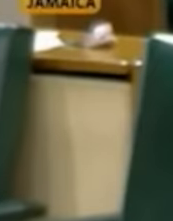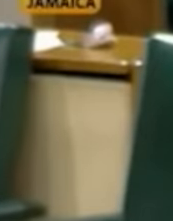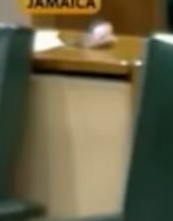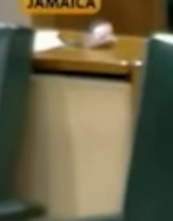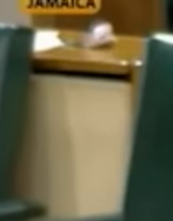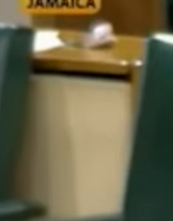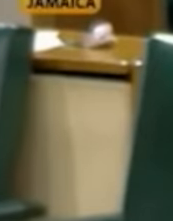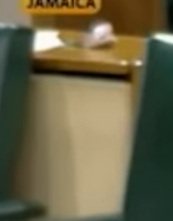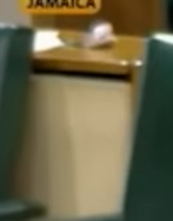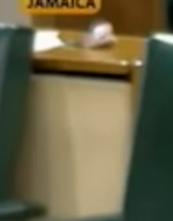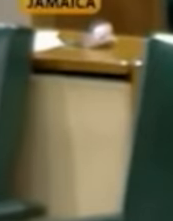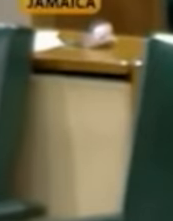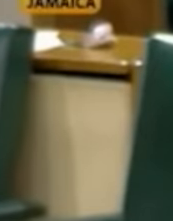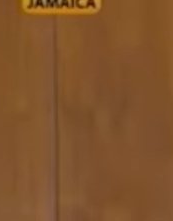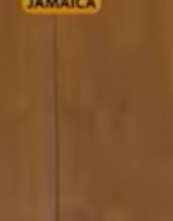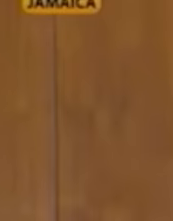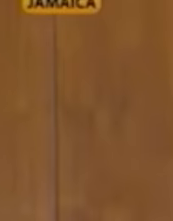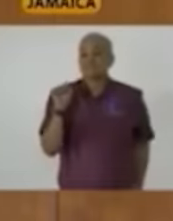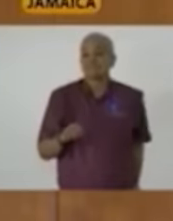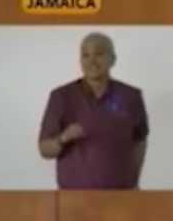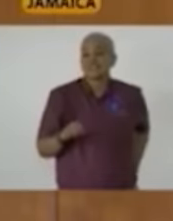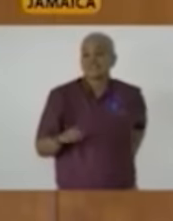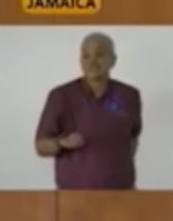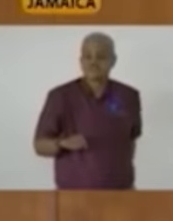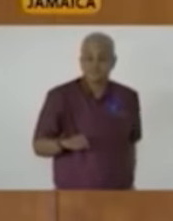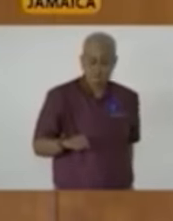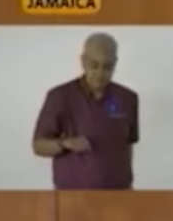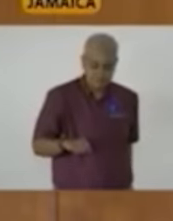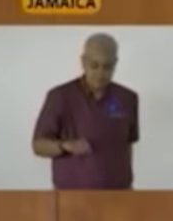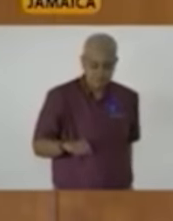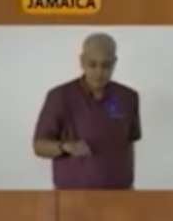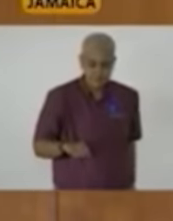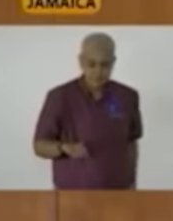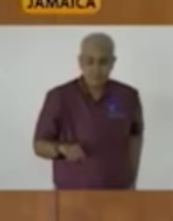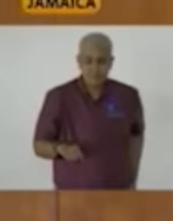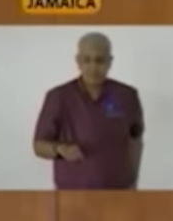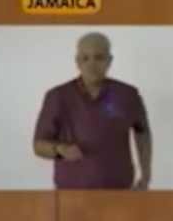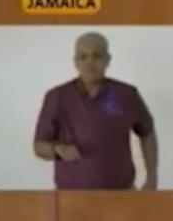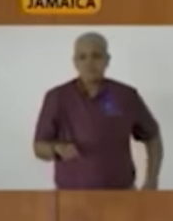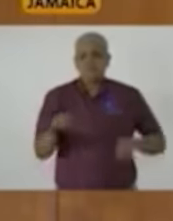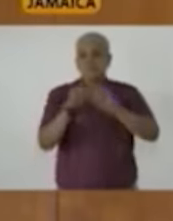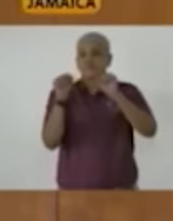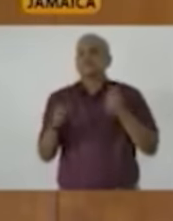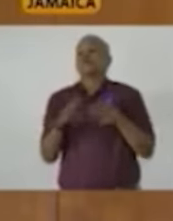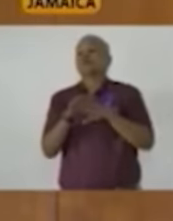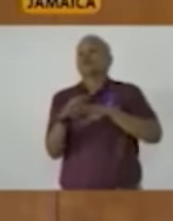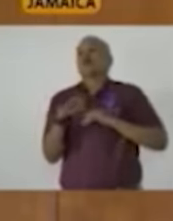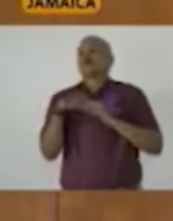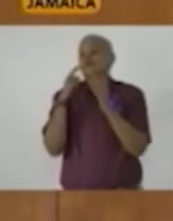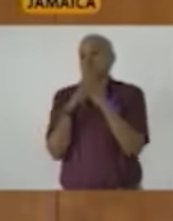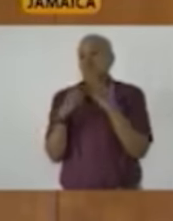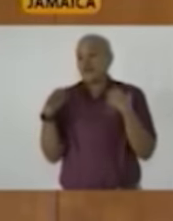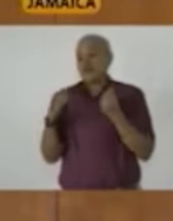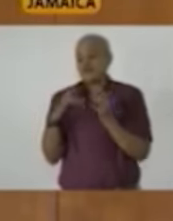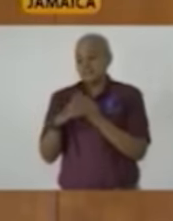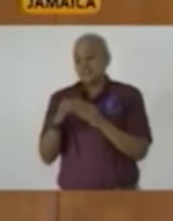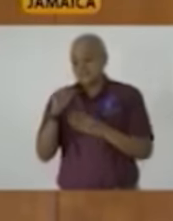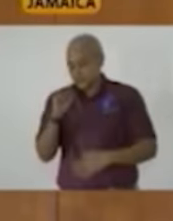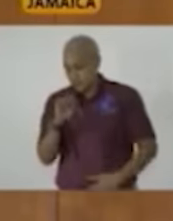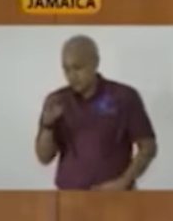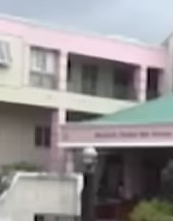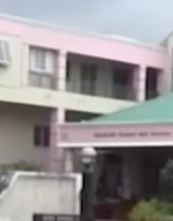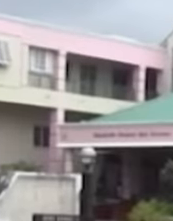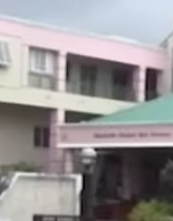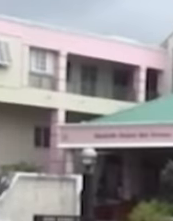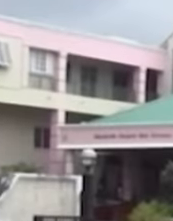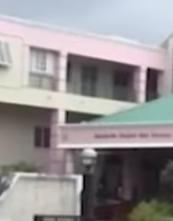are put in place for data protection. MP for St. Anne Southeastern, Lisa Hanna, also raised questions about the impact on emergency